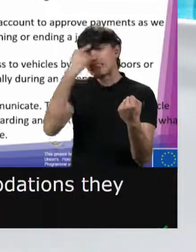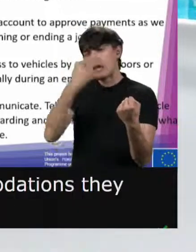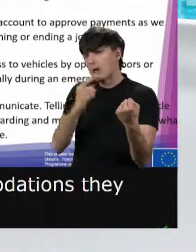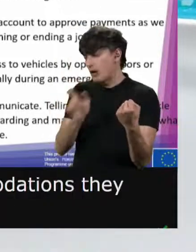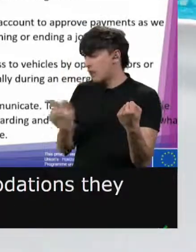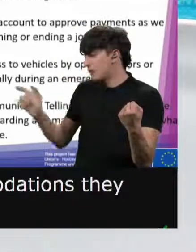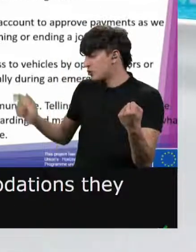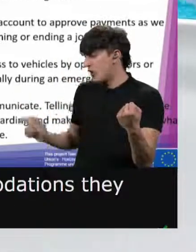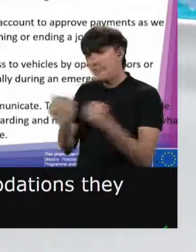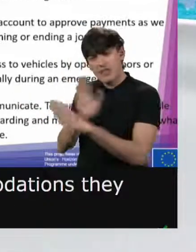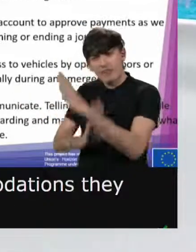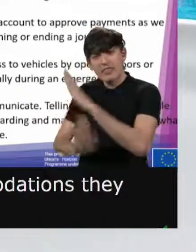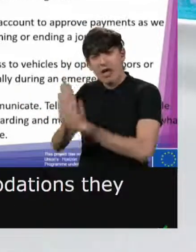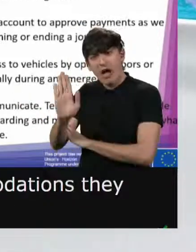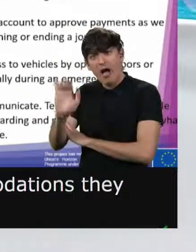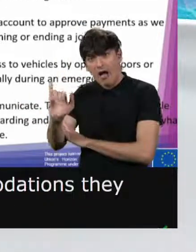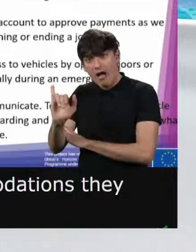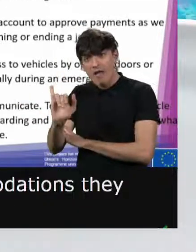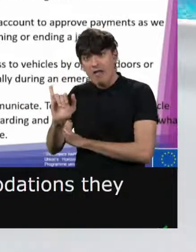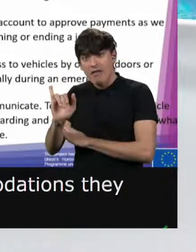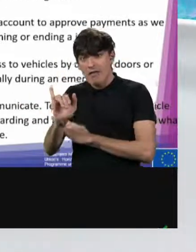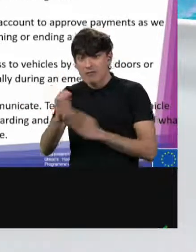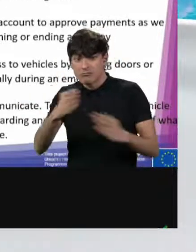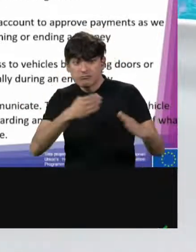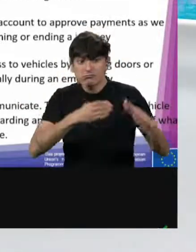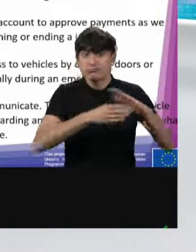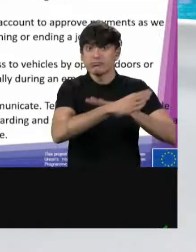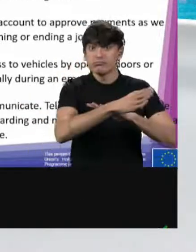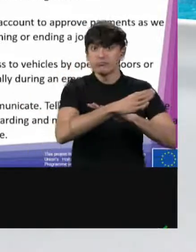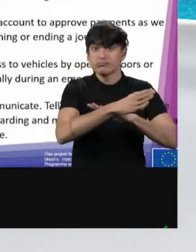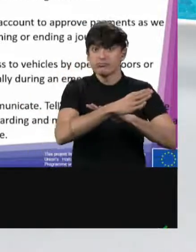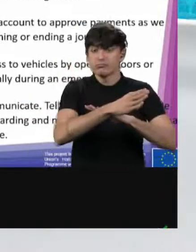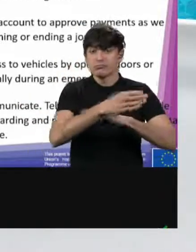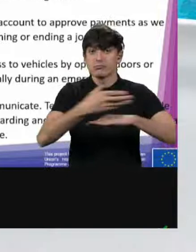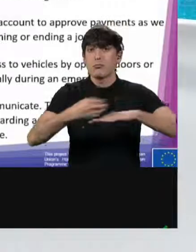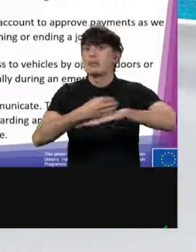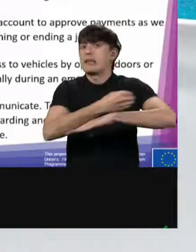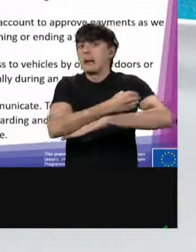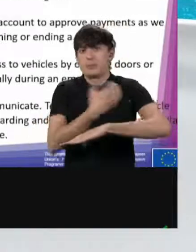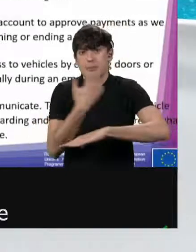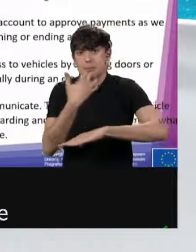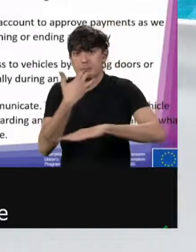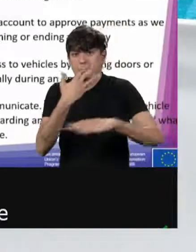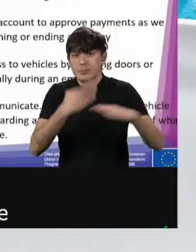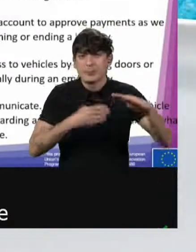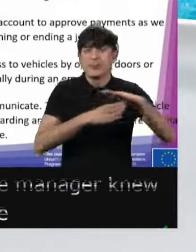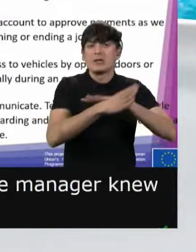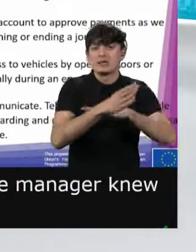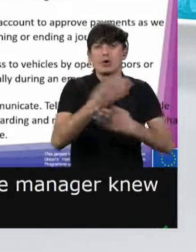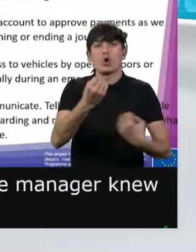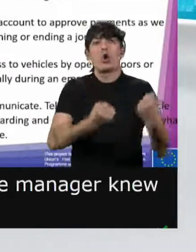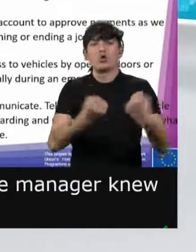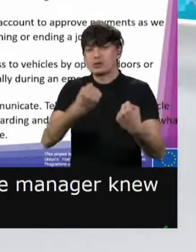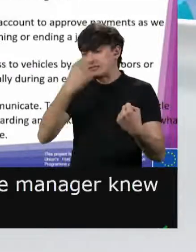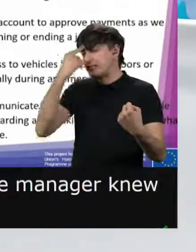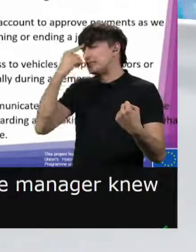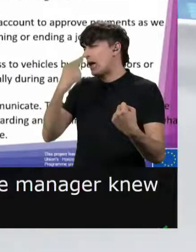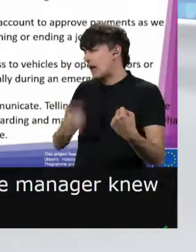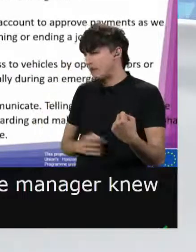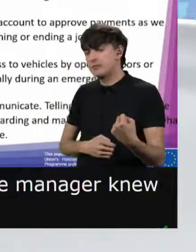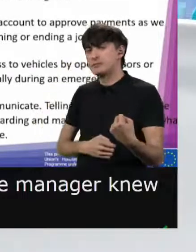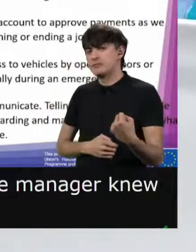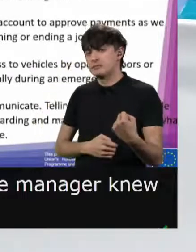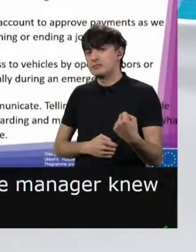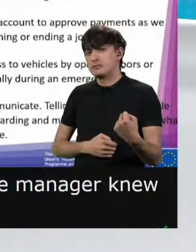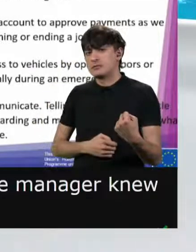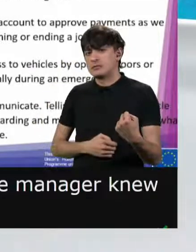Many people explained that when a driver or vehicle manager knew they had people with disabilities on the vehicle, they took much